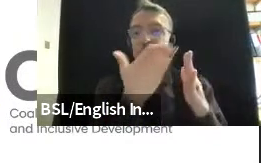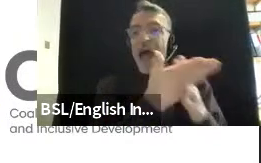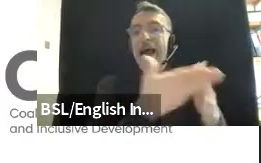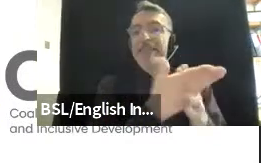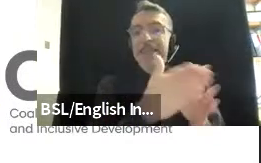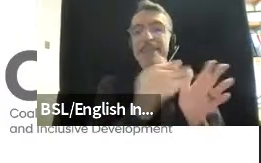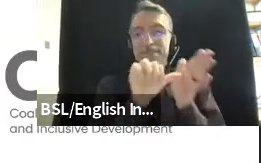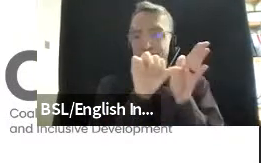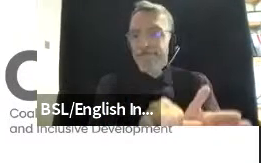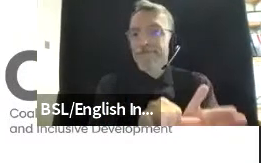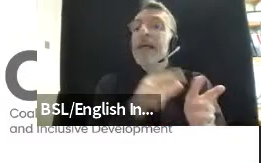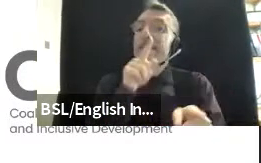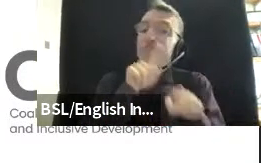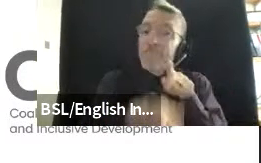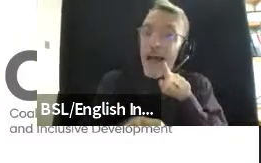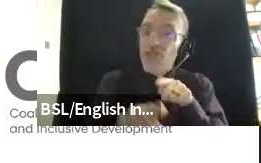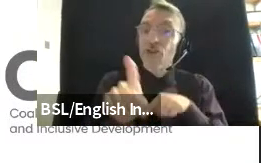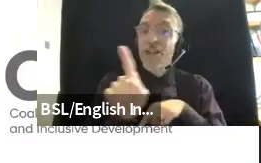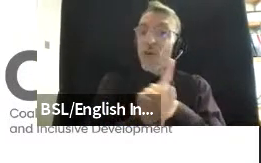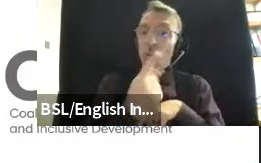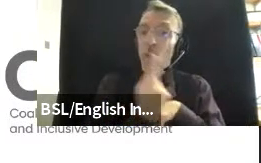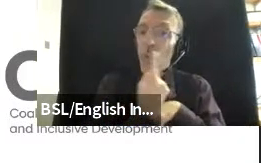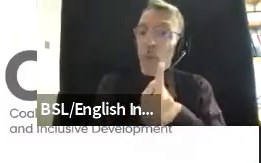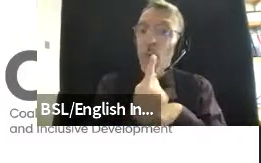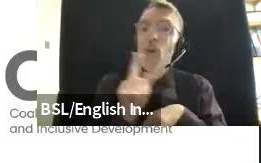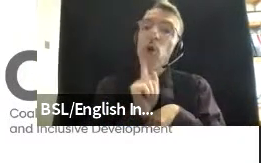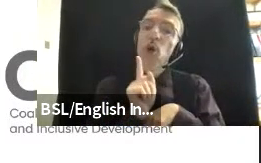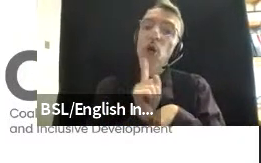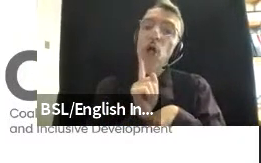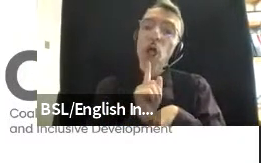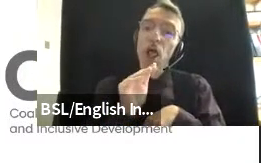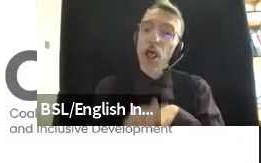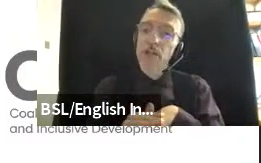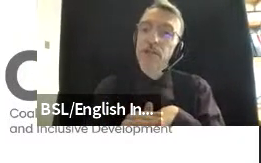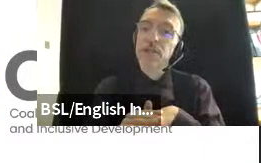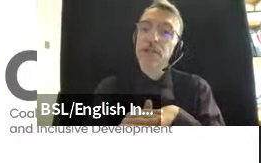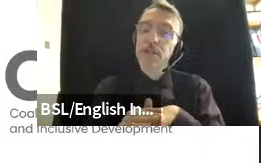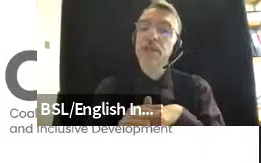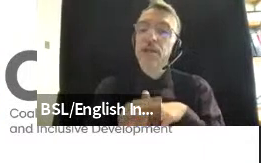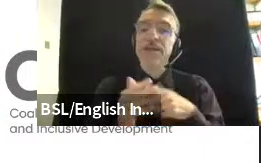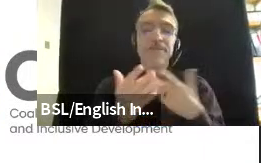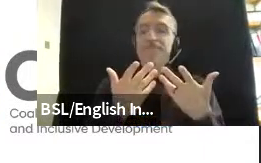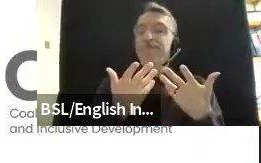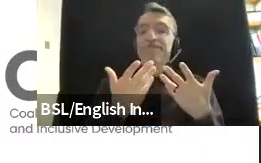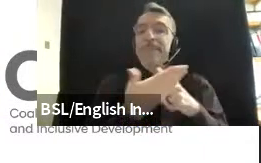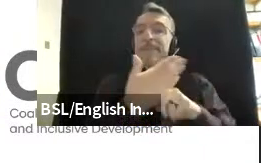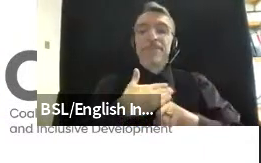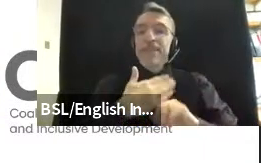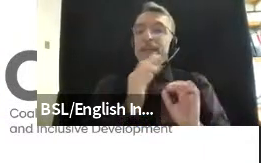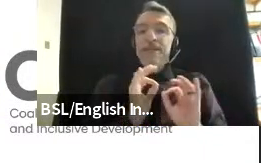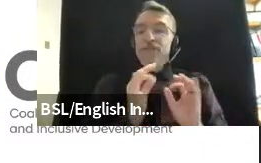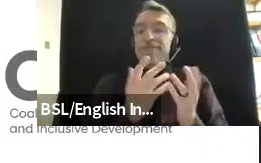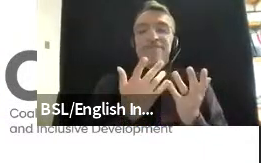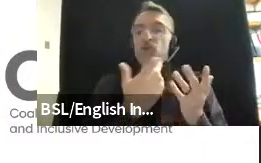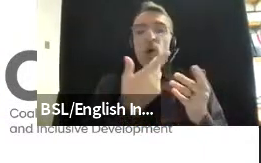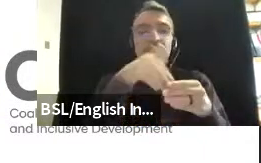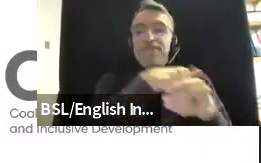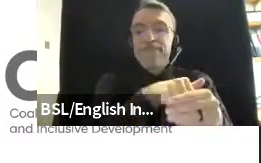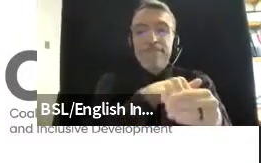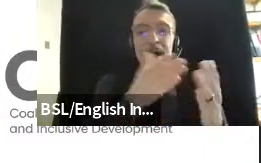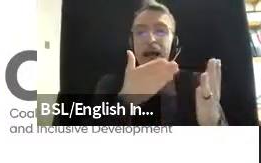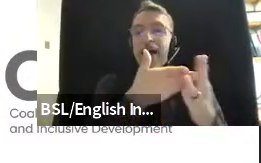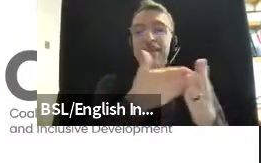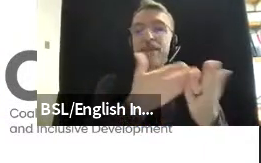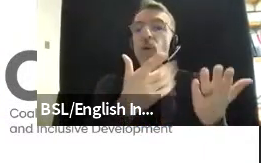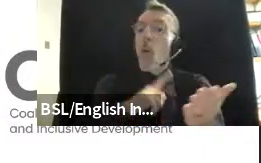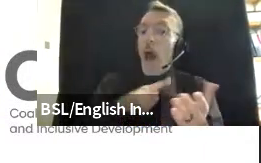particular fell or experienced some of this discrimination, either around their